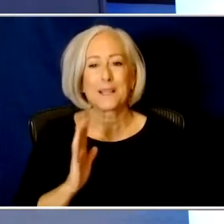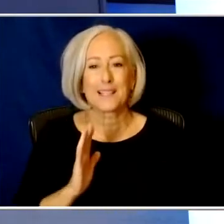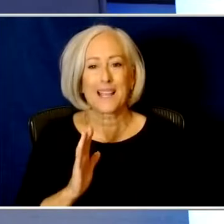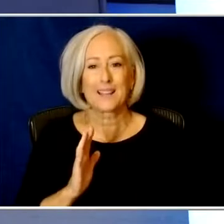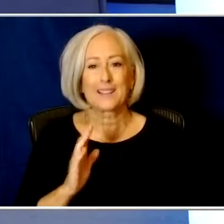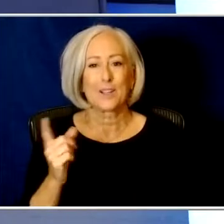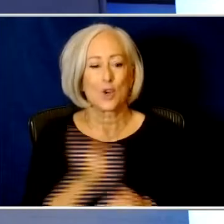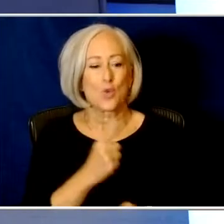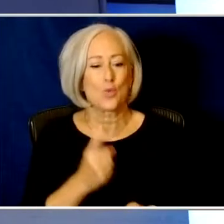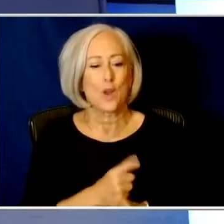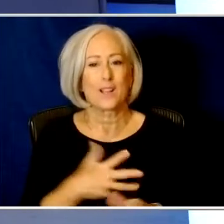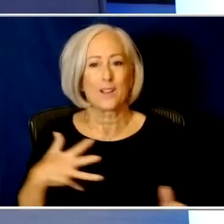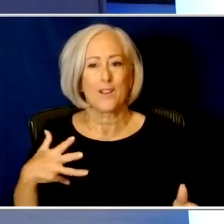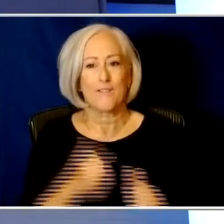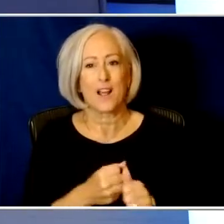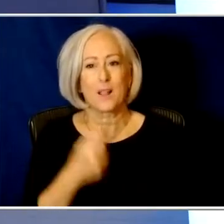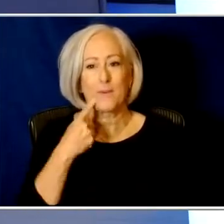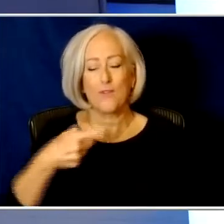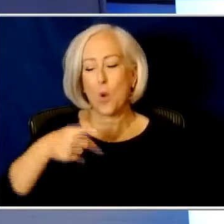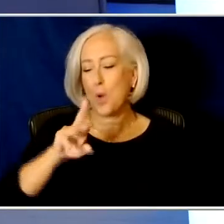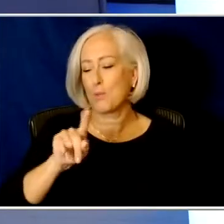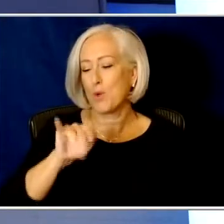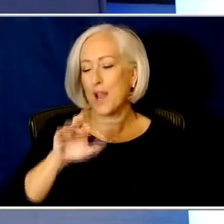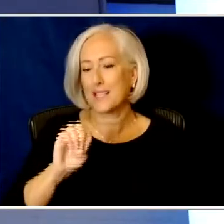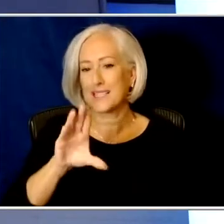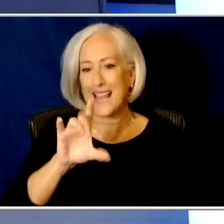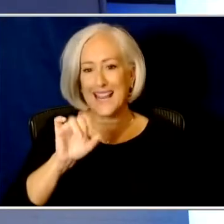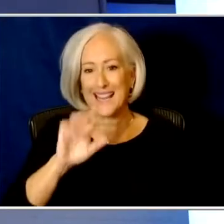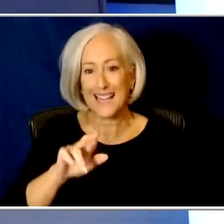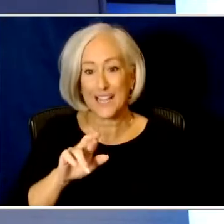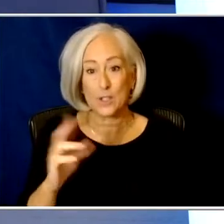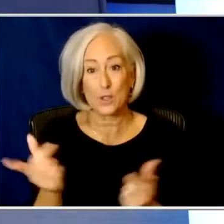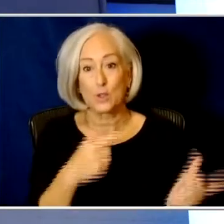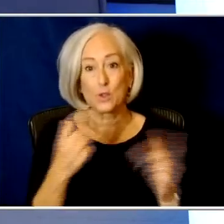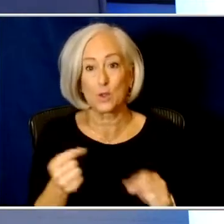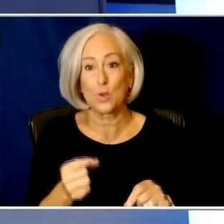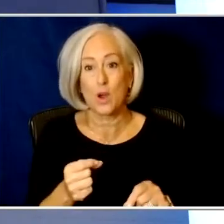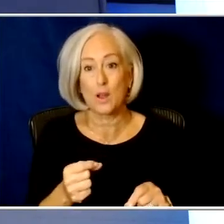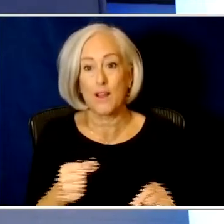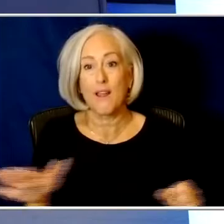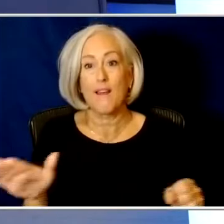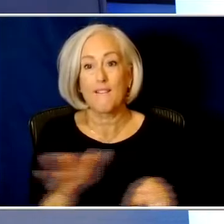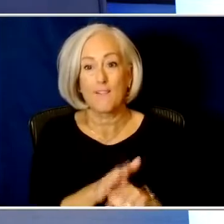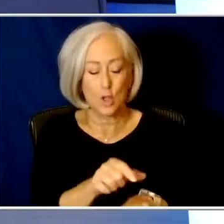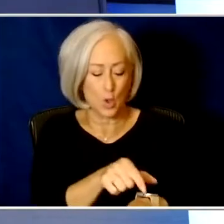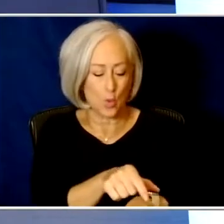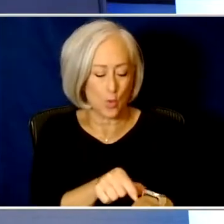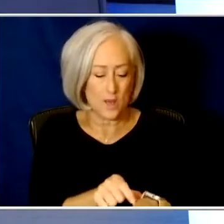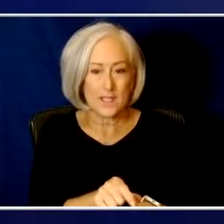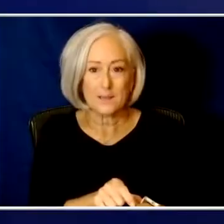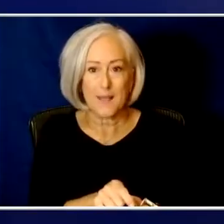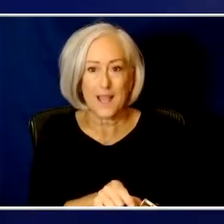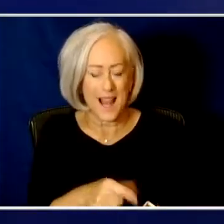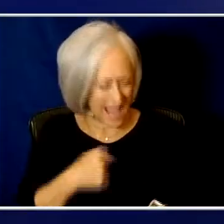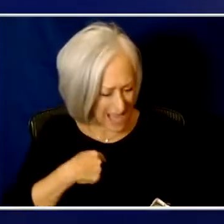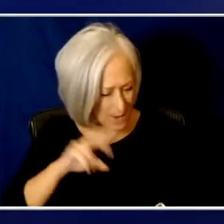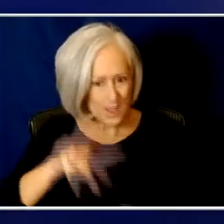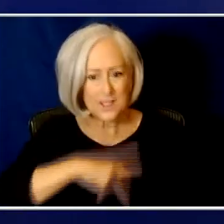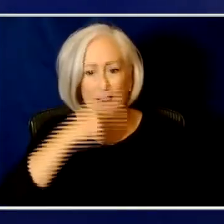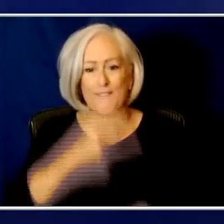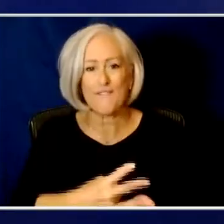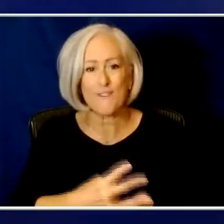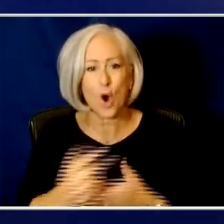for prostate cancer, and they put a full risk label. I just want to show this. I was labeled as a full risk. Yeah. I said, why am I a